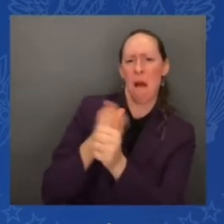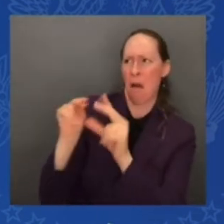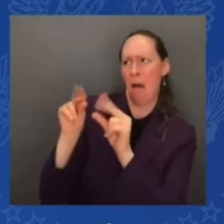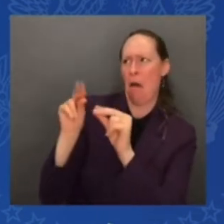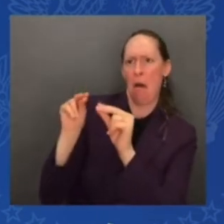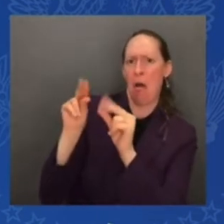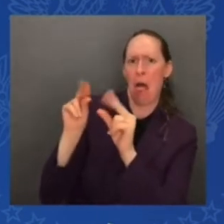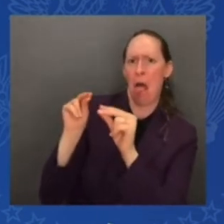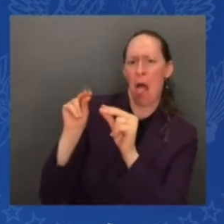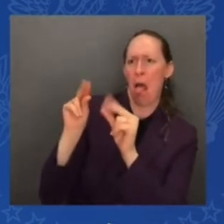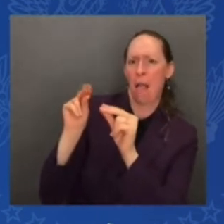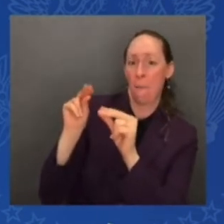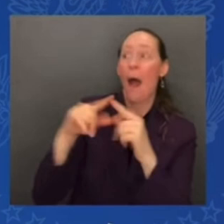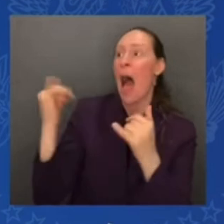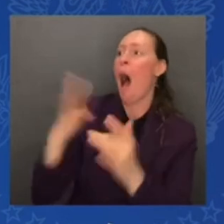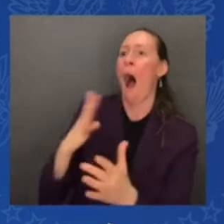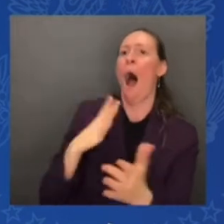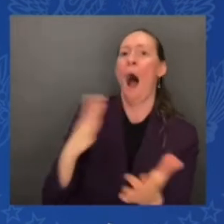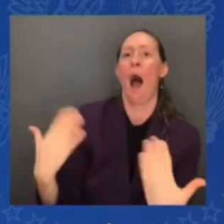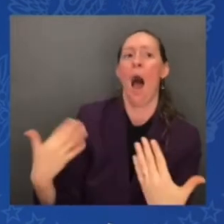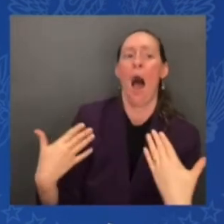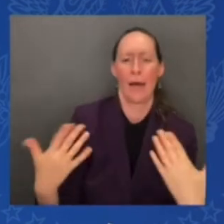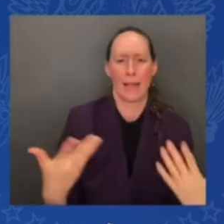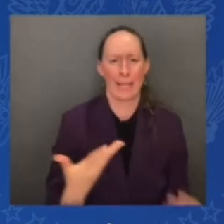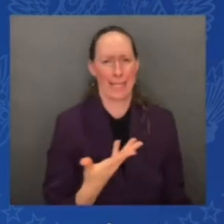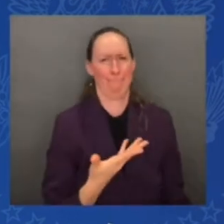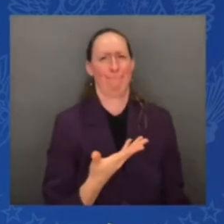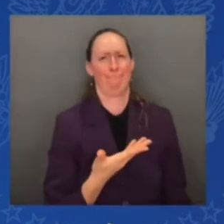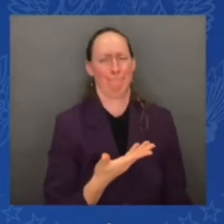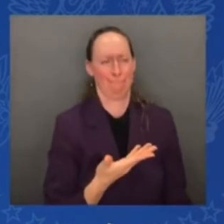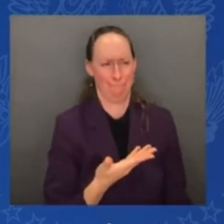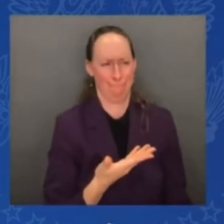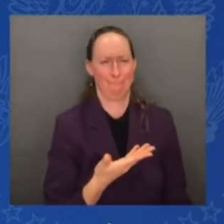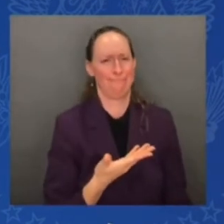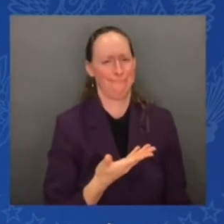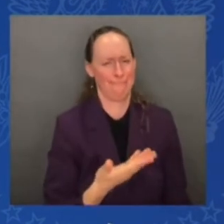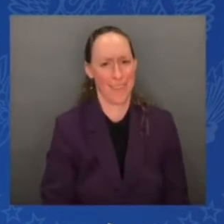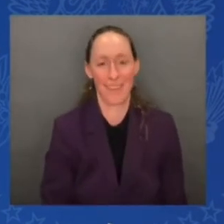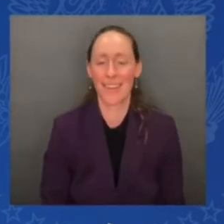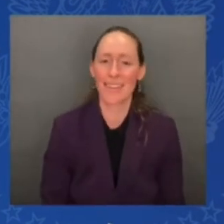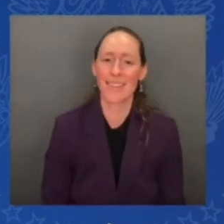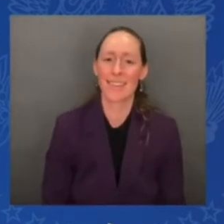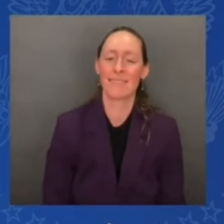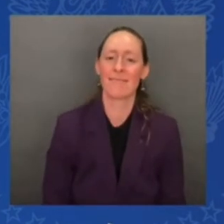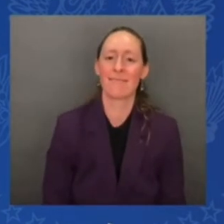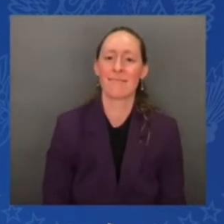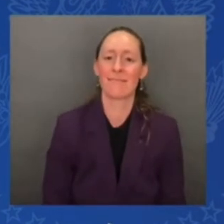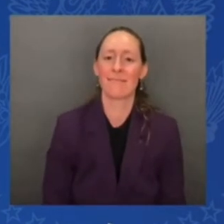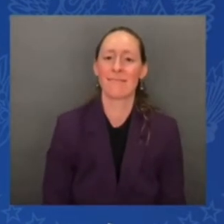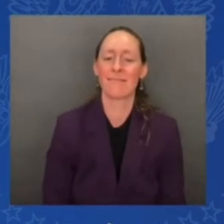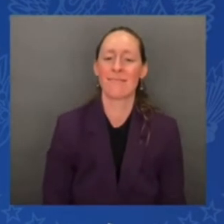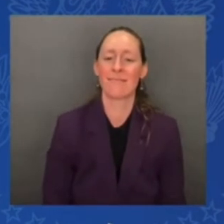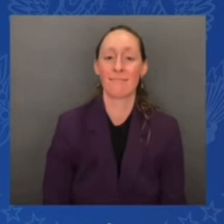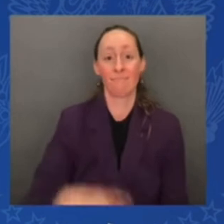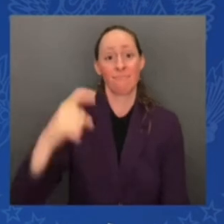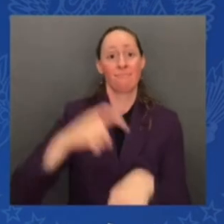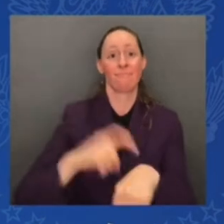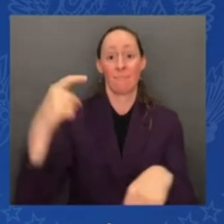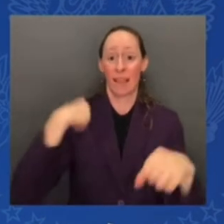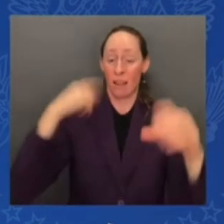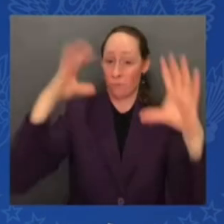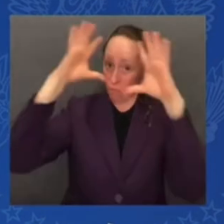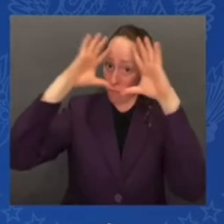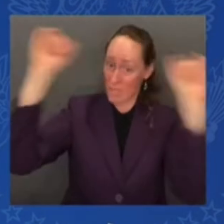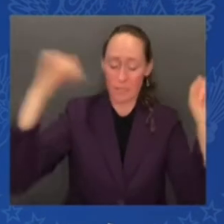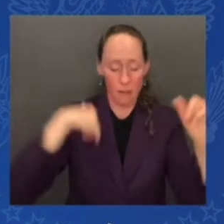president for all Americans. Whether you live in a blue state or a red state, I'm going to keep my promise. Before we made this historic clean